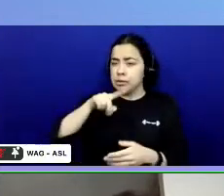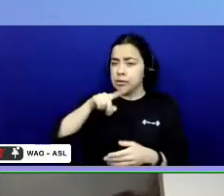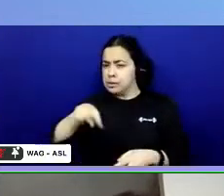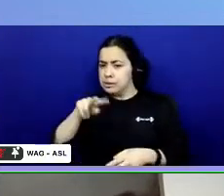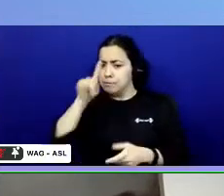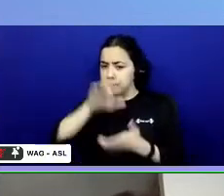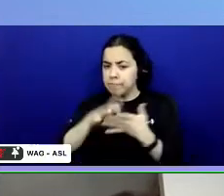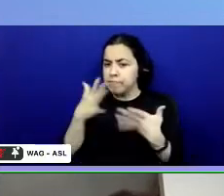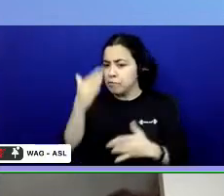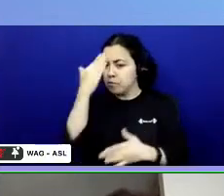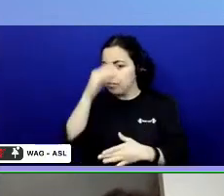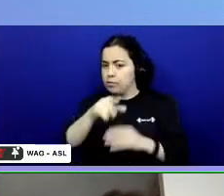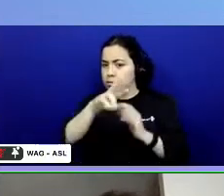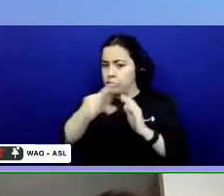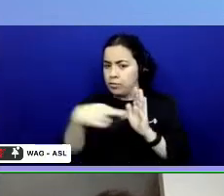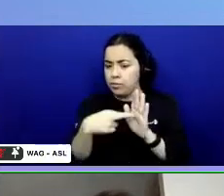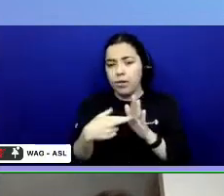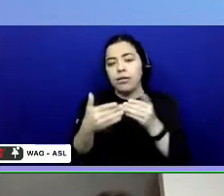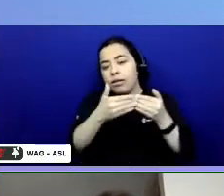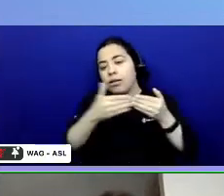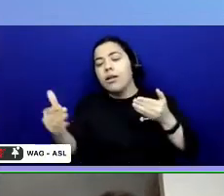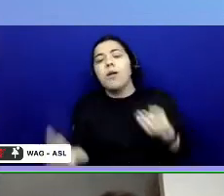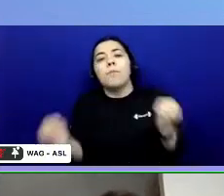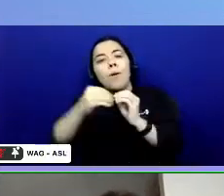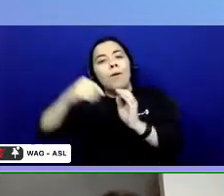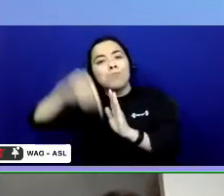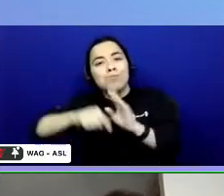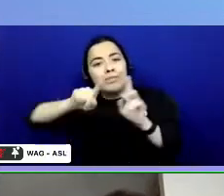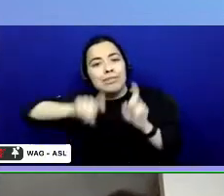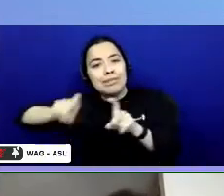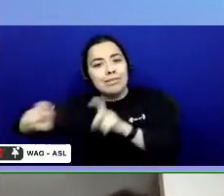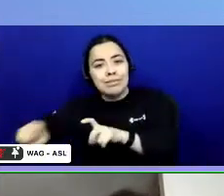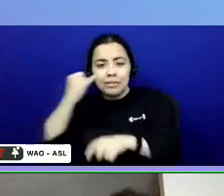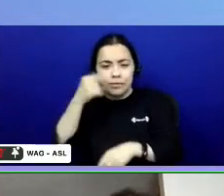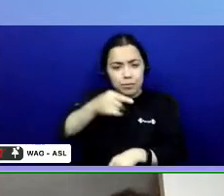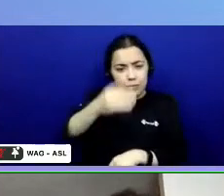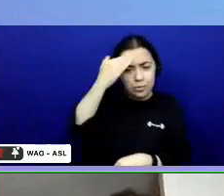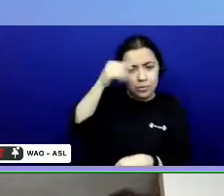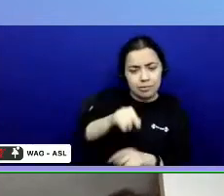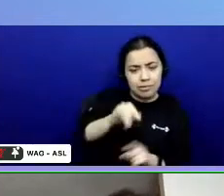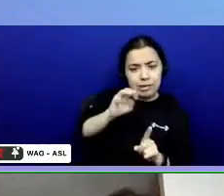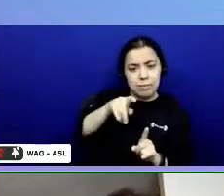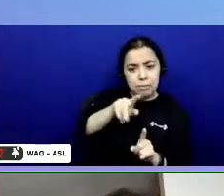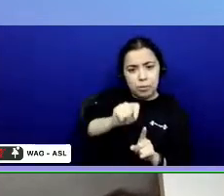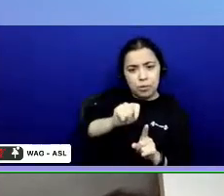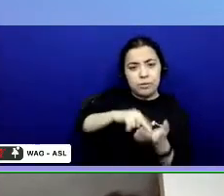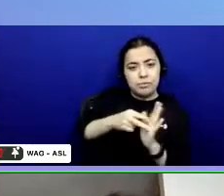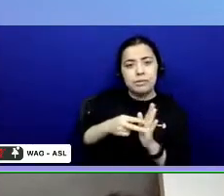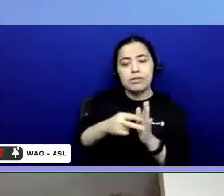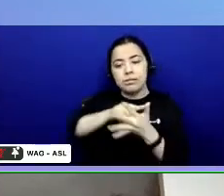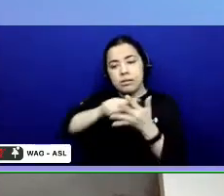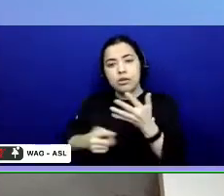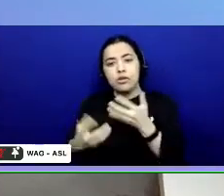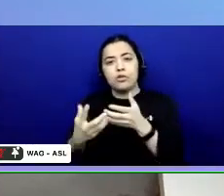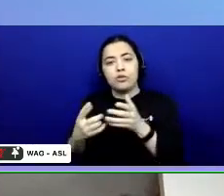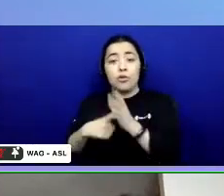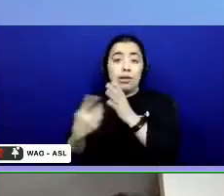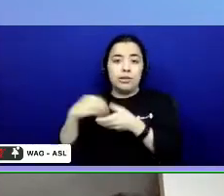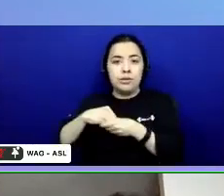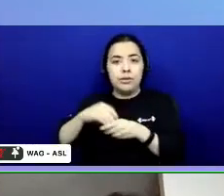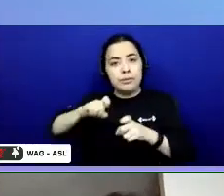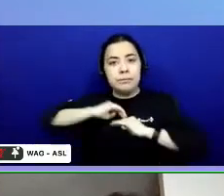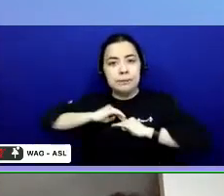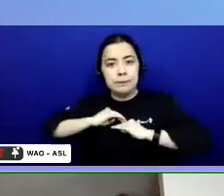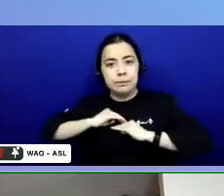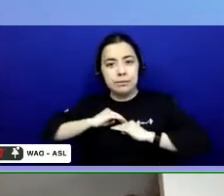something is, we can test it further. If we know that something is an input, we know that it also has to meet certain criteria. So we identify